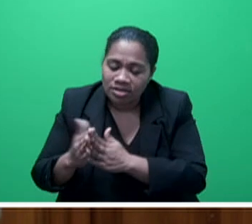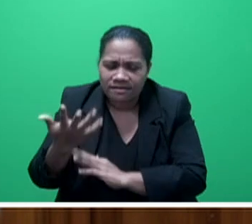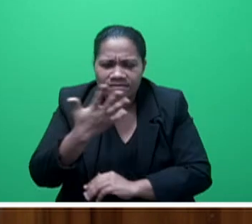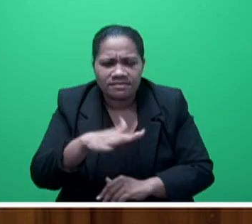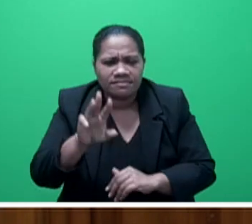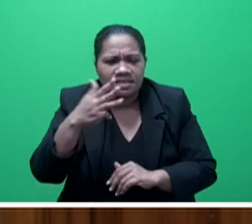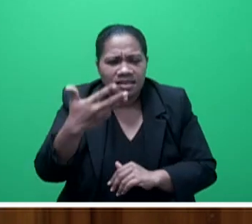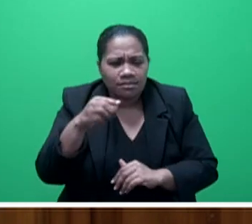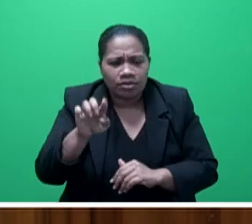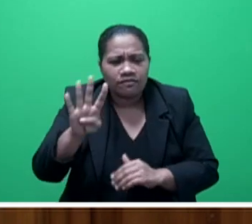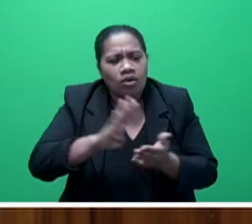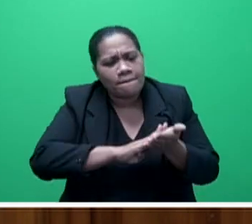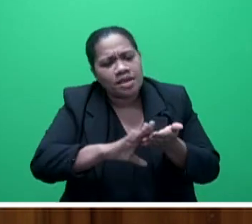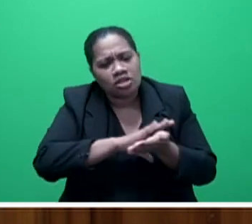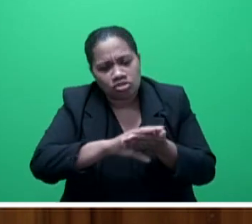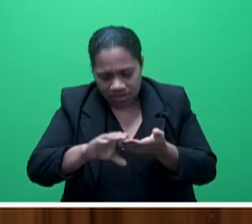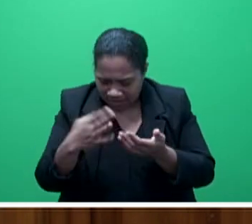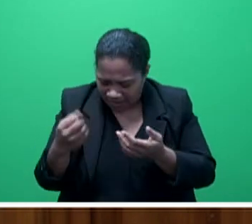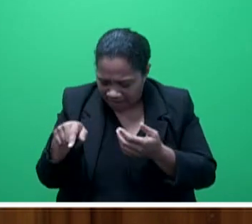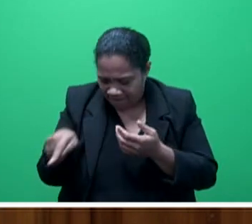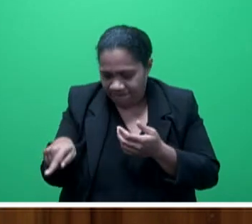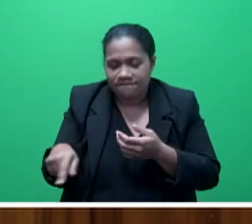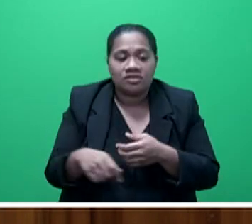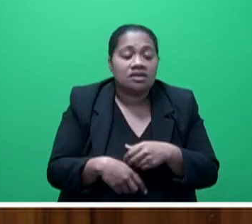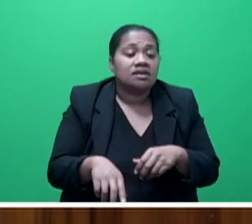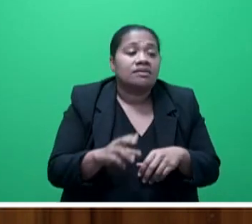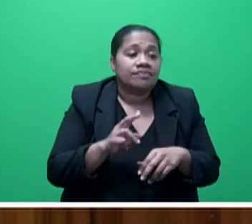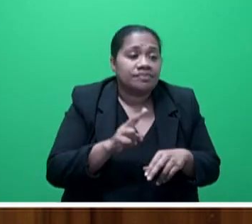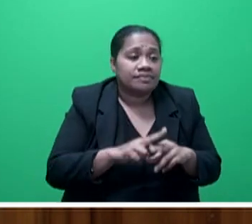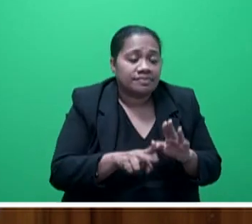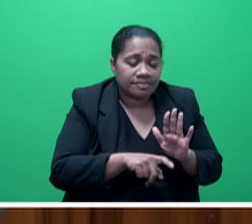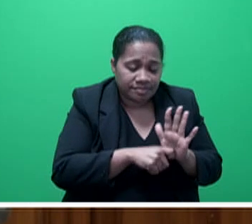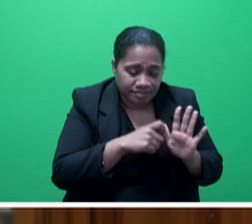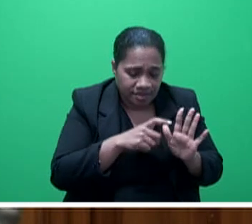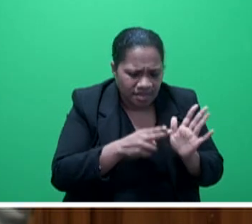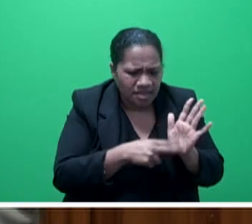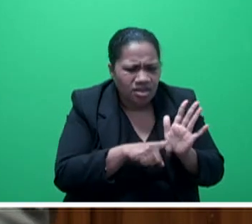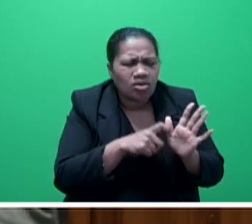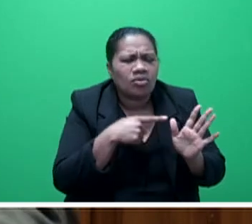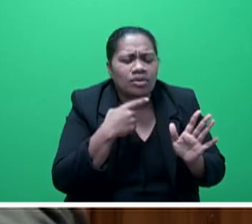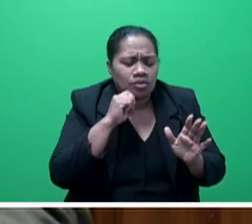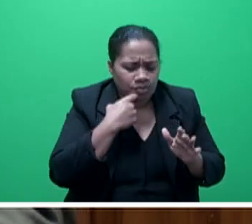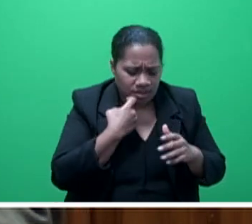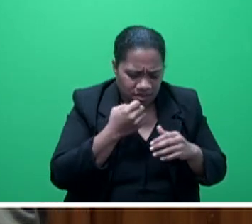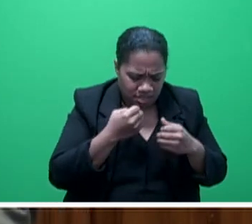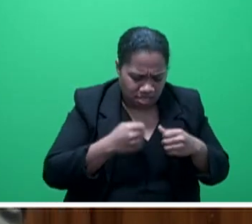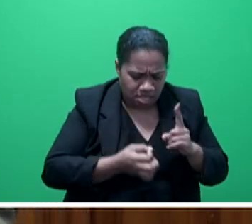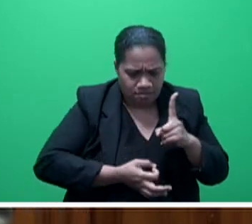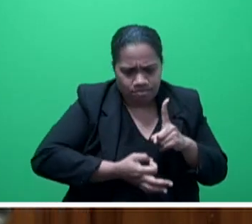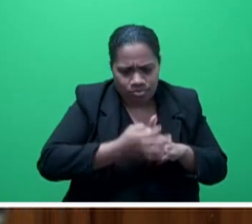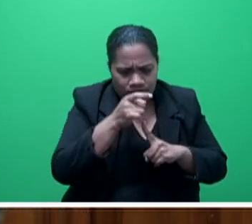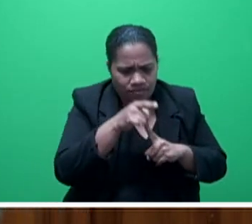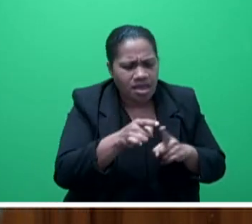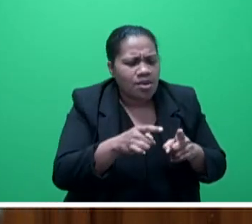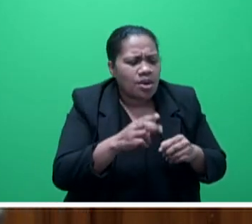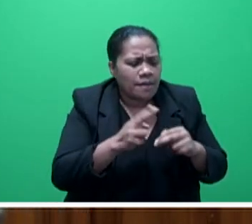been set for this. For urban communities, FRA will improve the quality of access and pedestrian safety by completing more sections of new